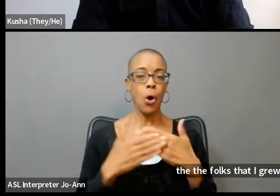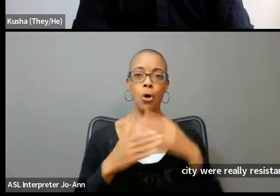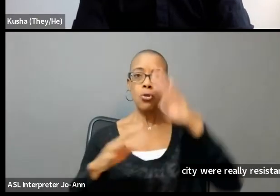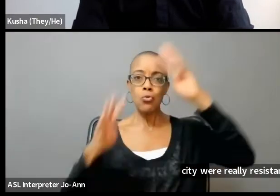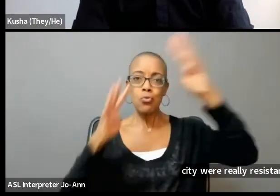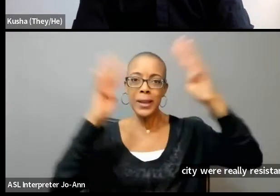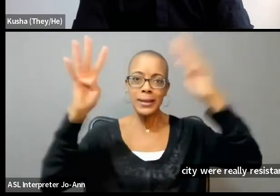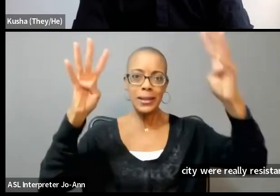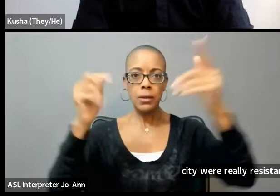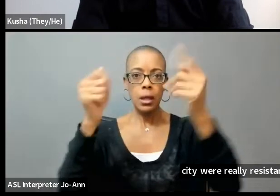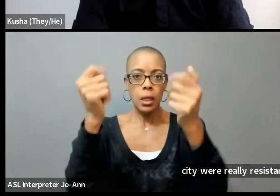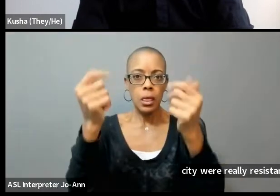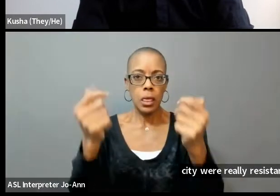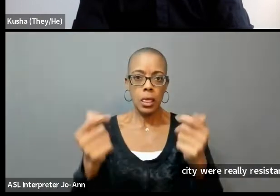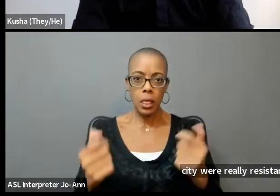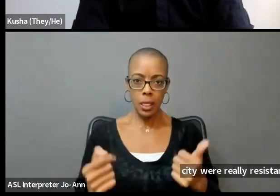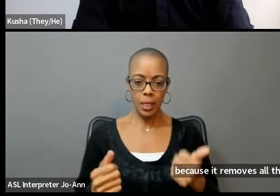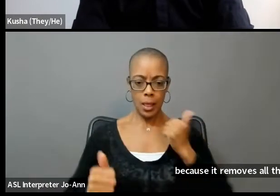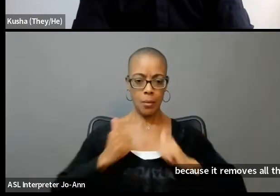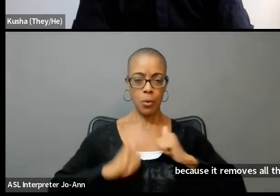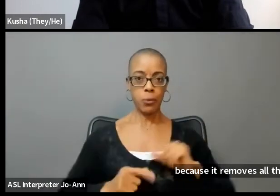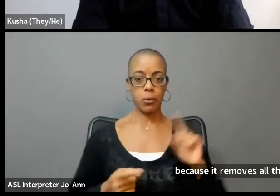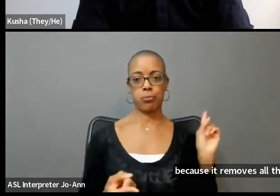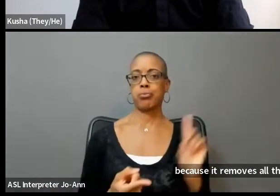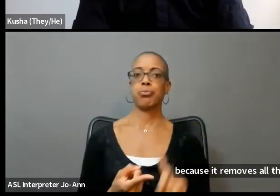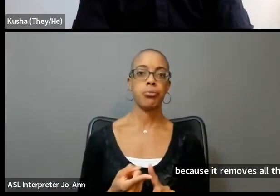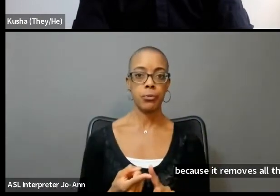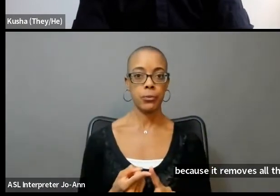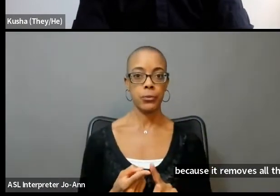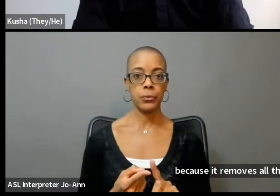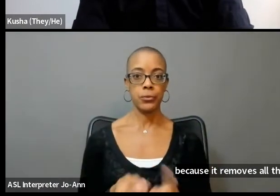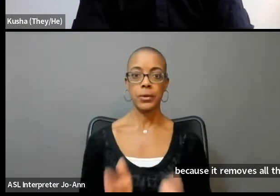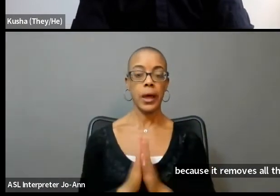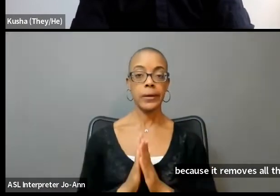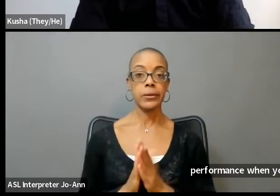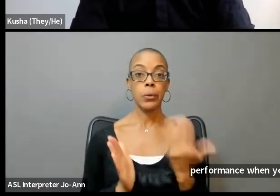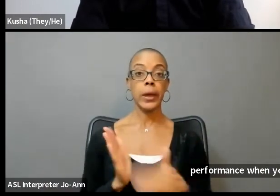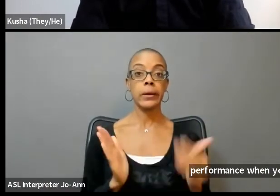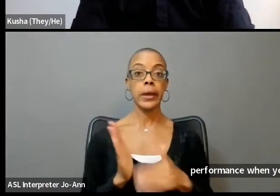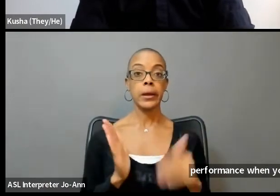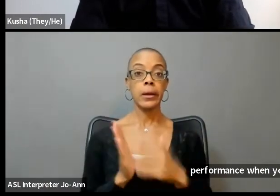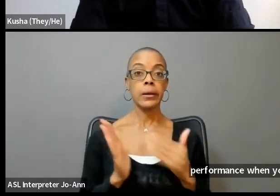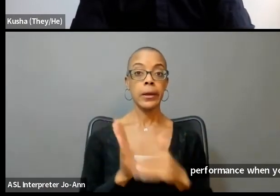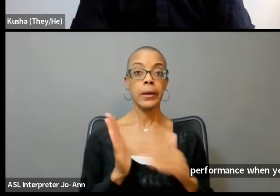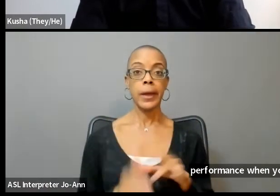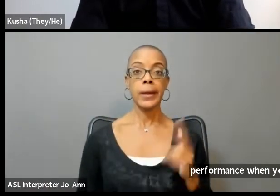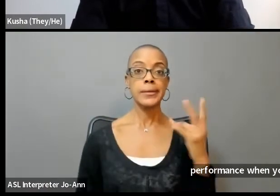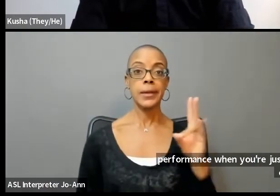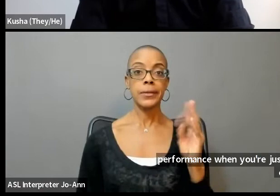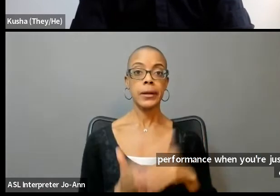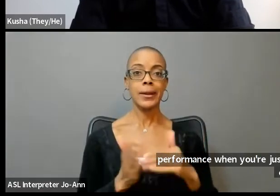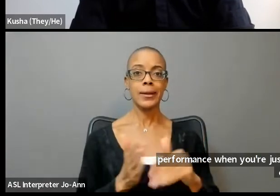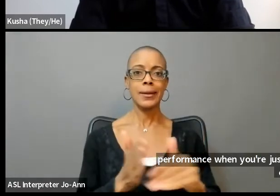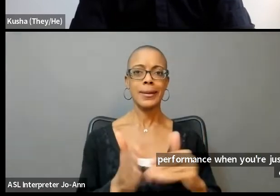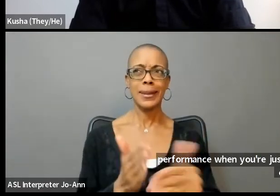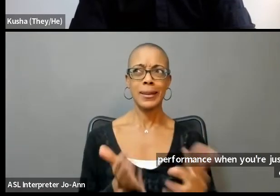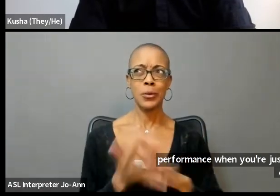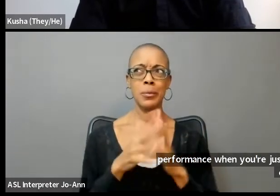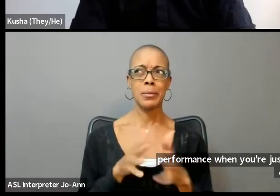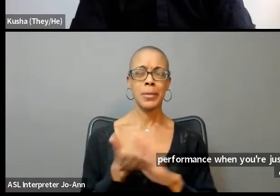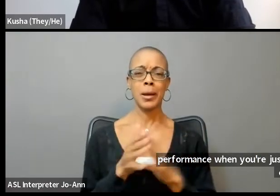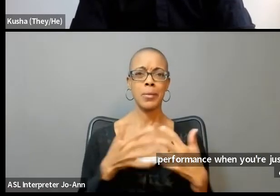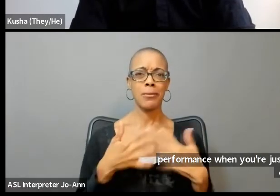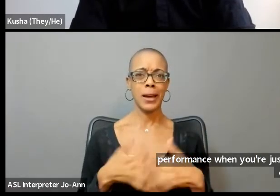capacity of performance. When you're just being, asked to pump out 17 numbers in a row, it turns into a factory,